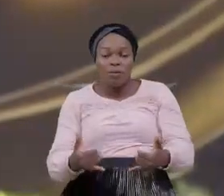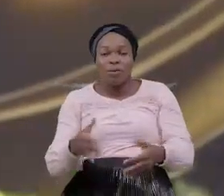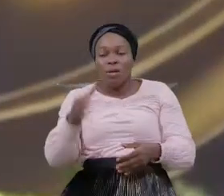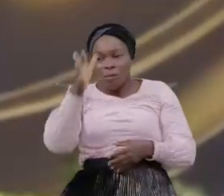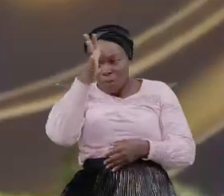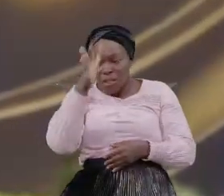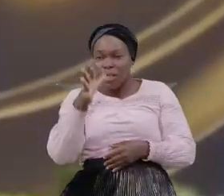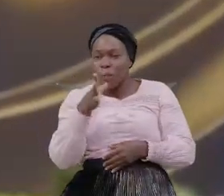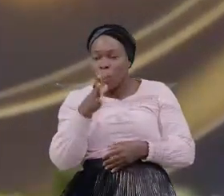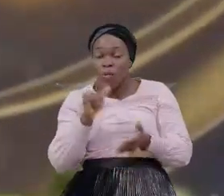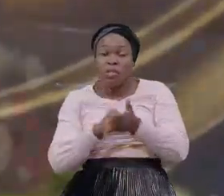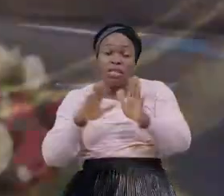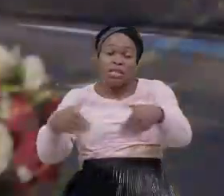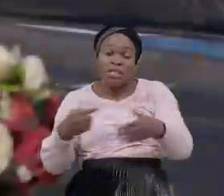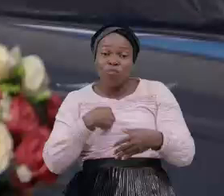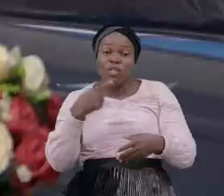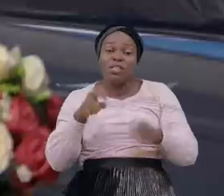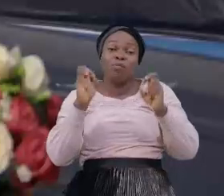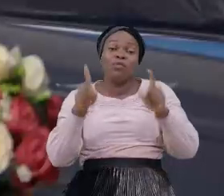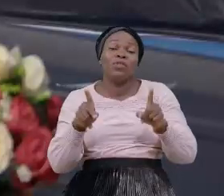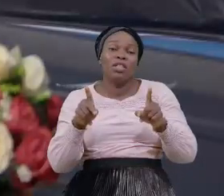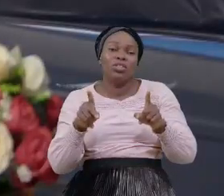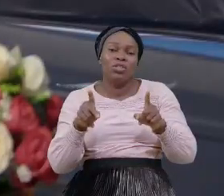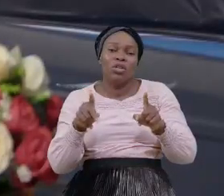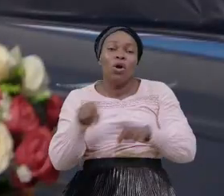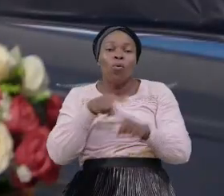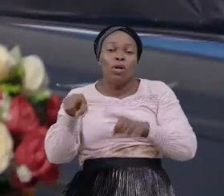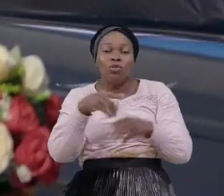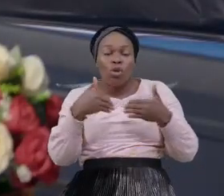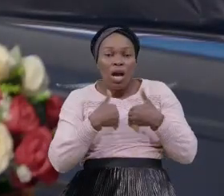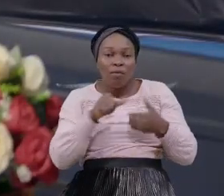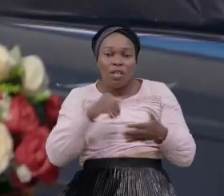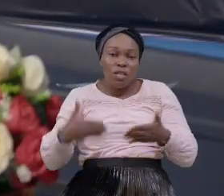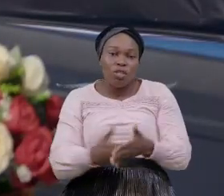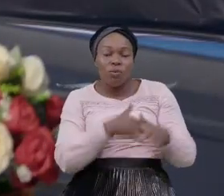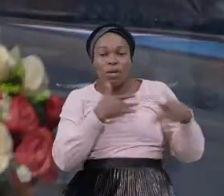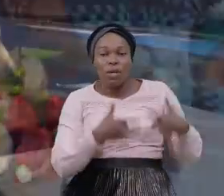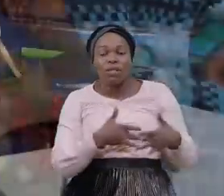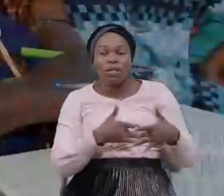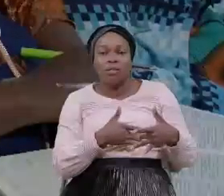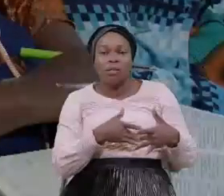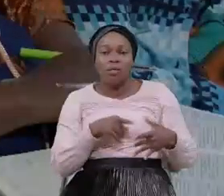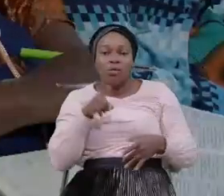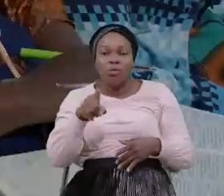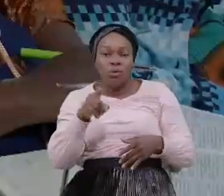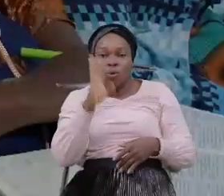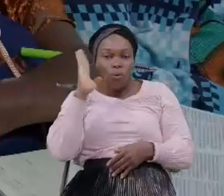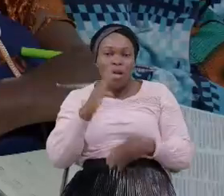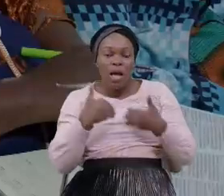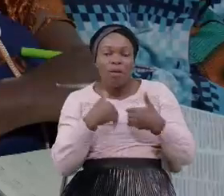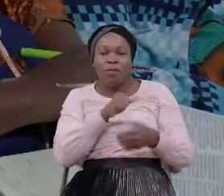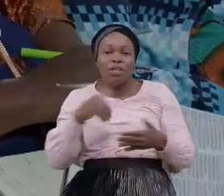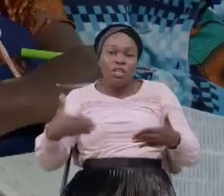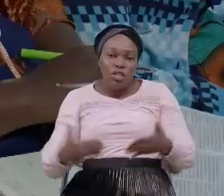the privilege? When you have a new heart, you think in a new way. You act in a new